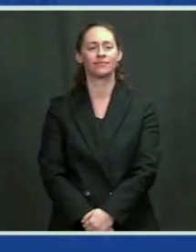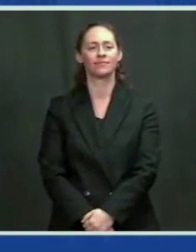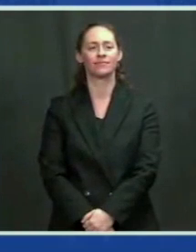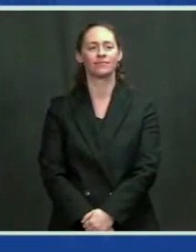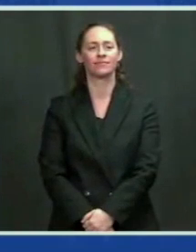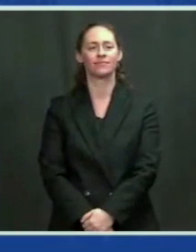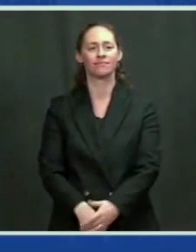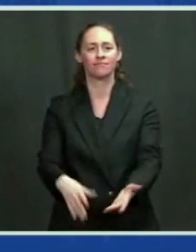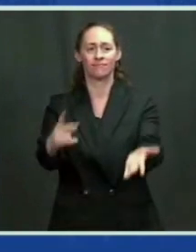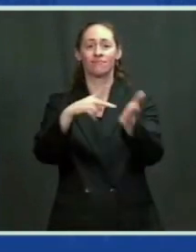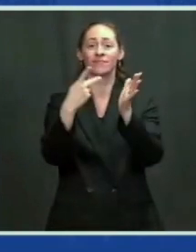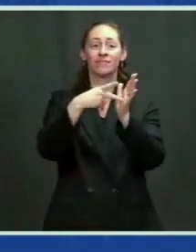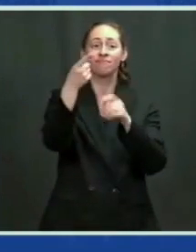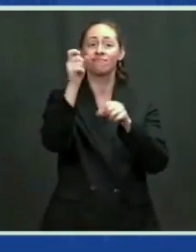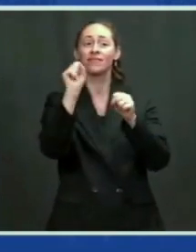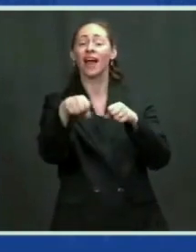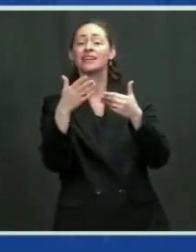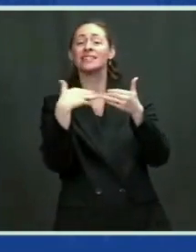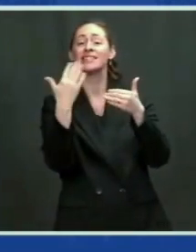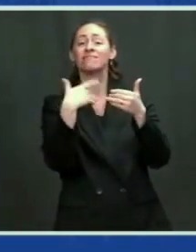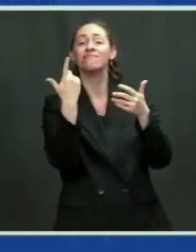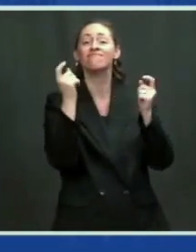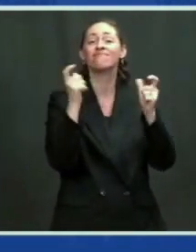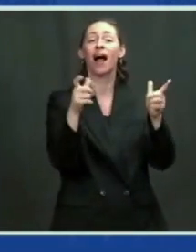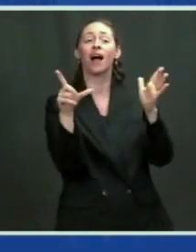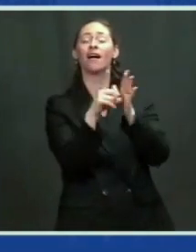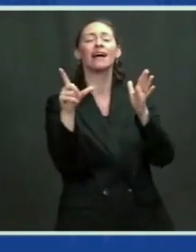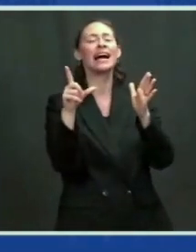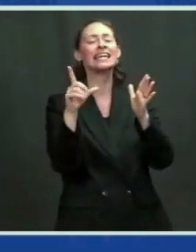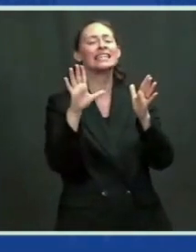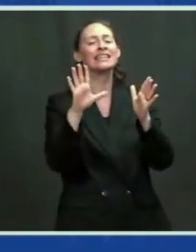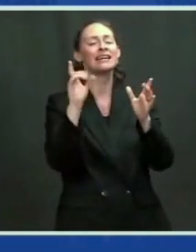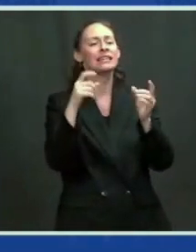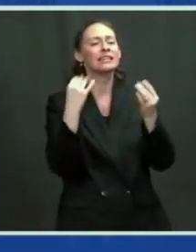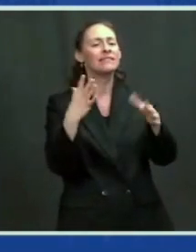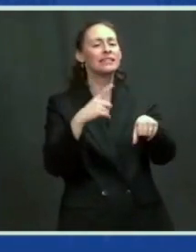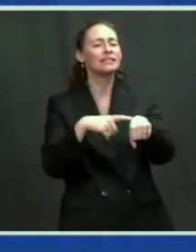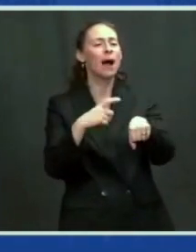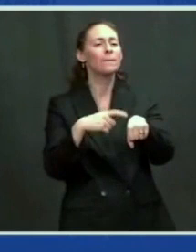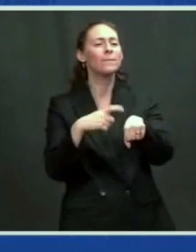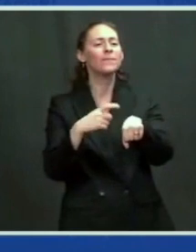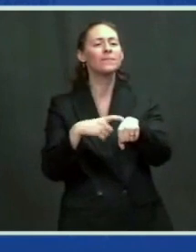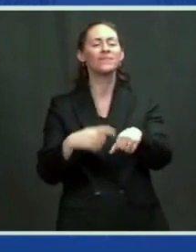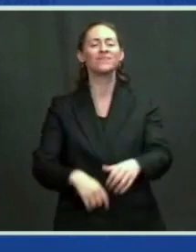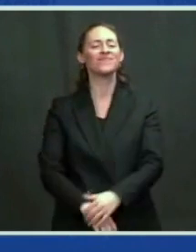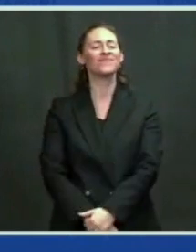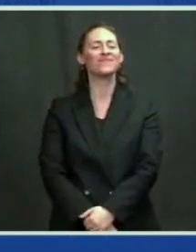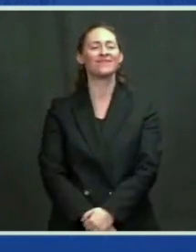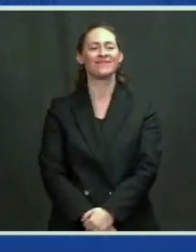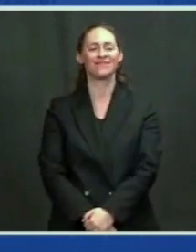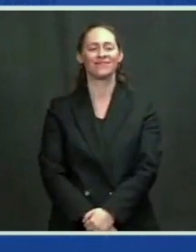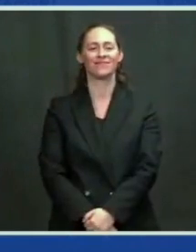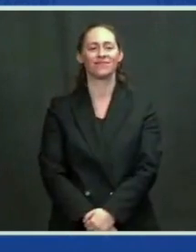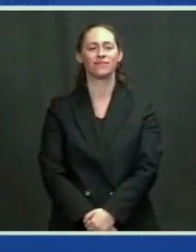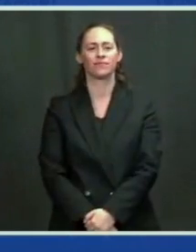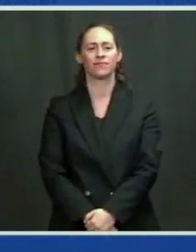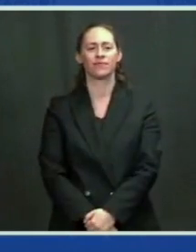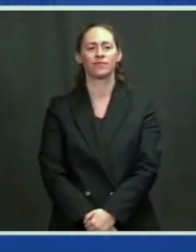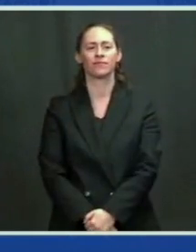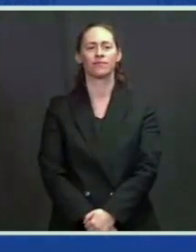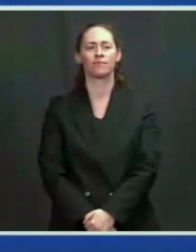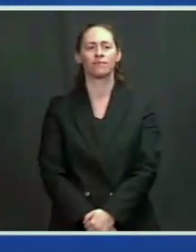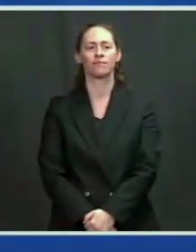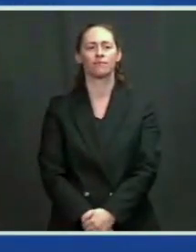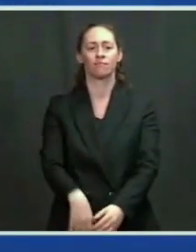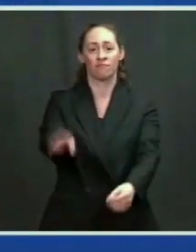on a light switch. This pipeline is 5,500 miles long. It had never been fully shut down